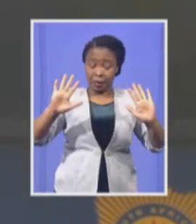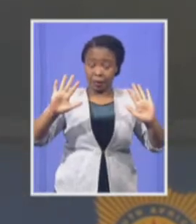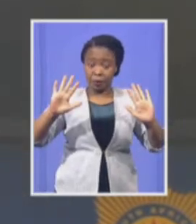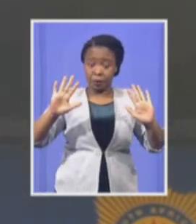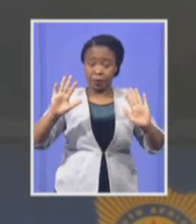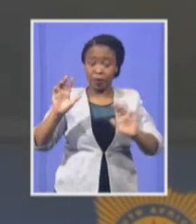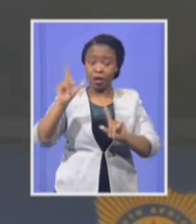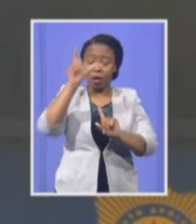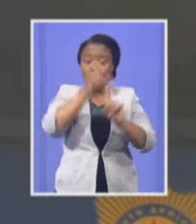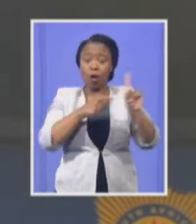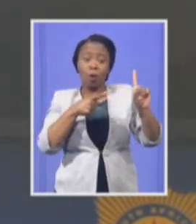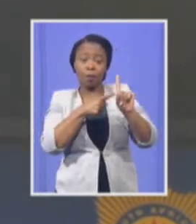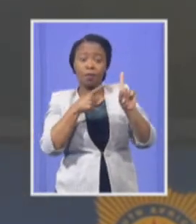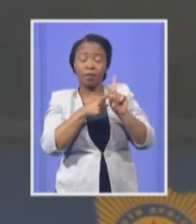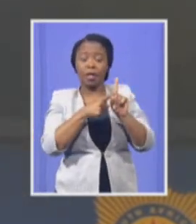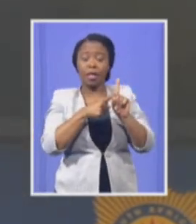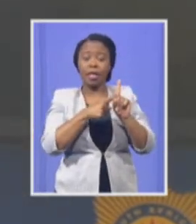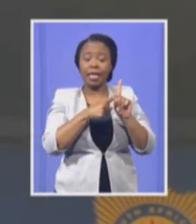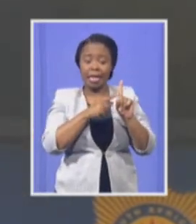wakacelwa uNational Commissioner